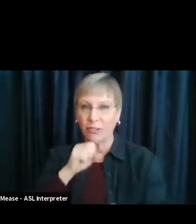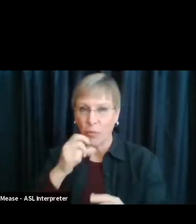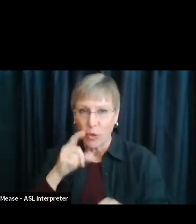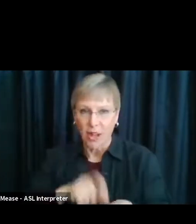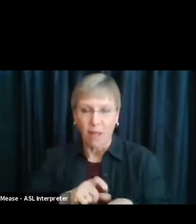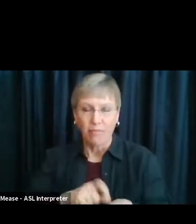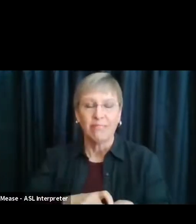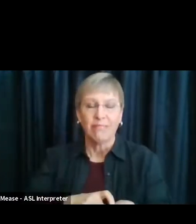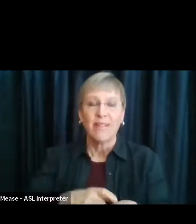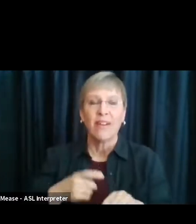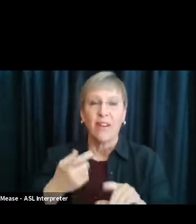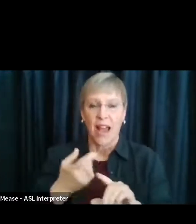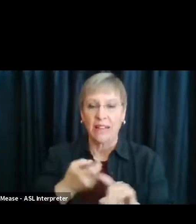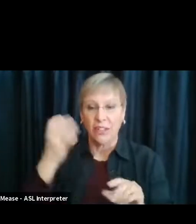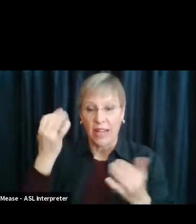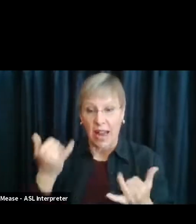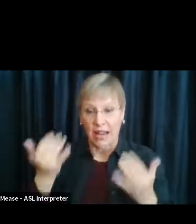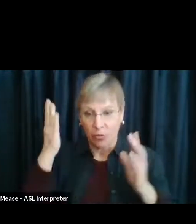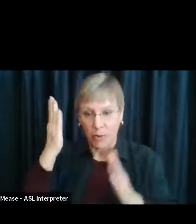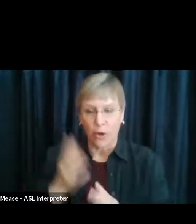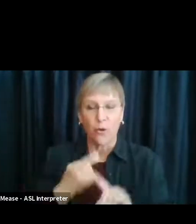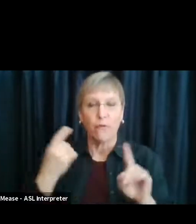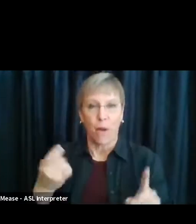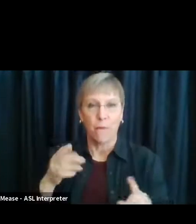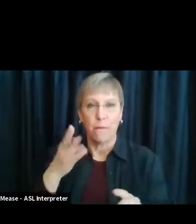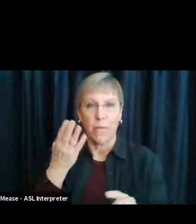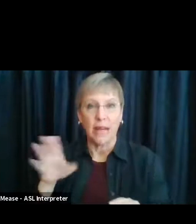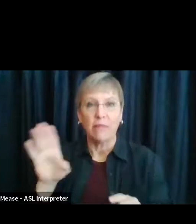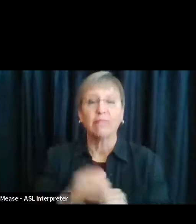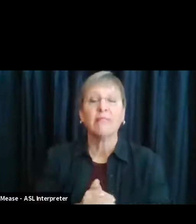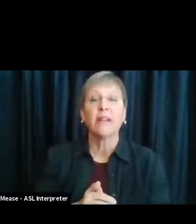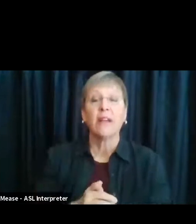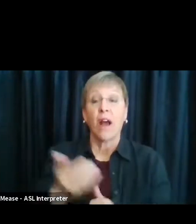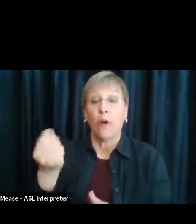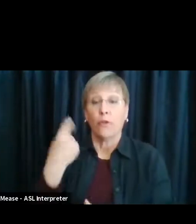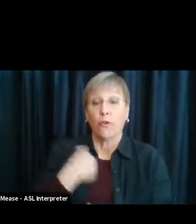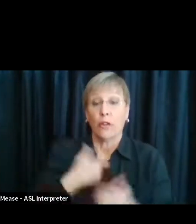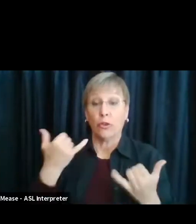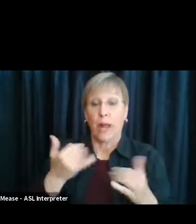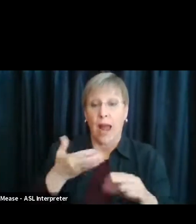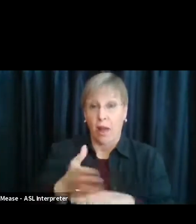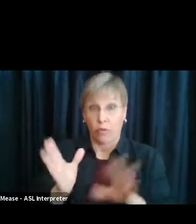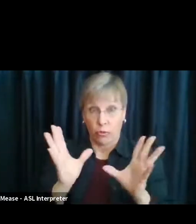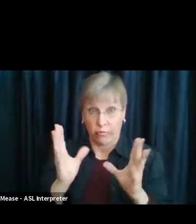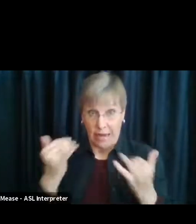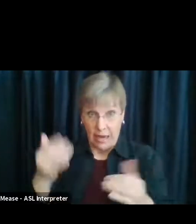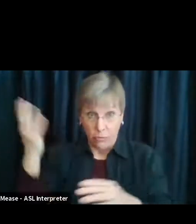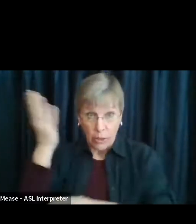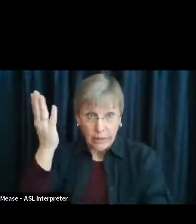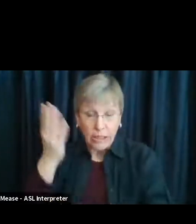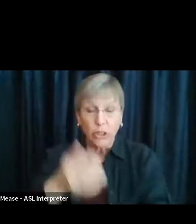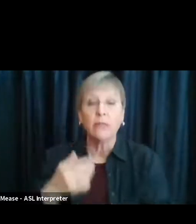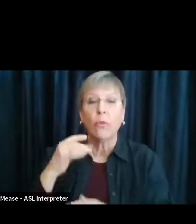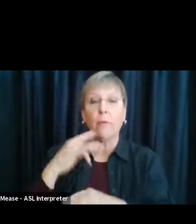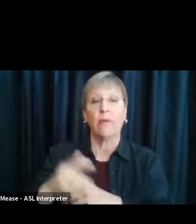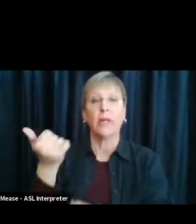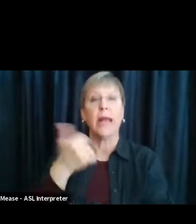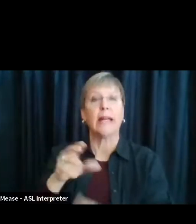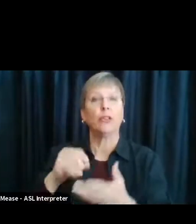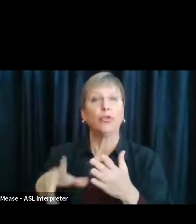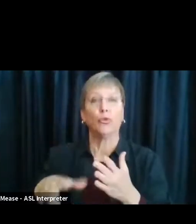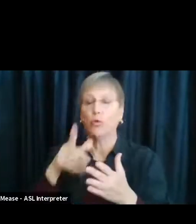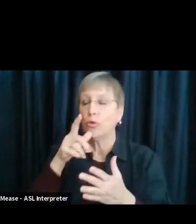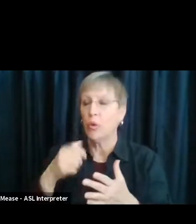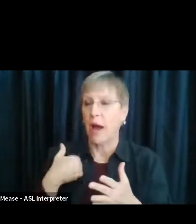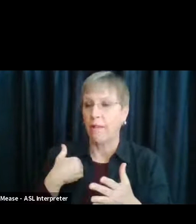Benin. Immediately after today's event, a couple of us from the Common Hour Committee will be available to any students who have questions